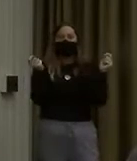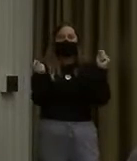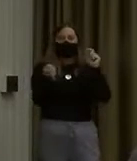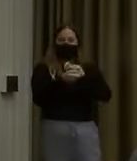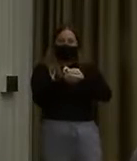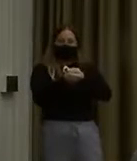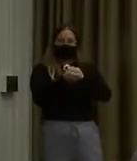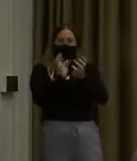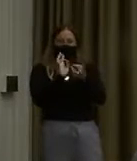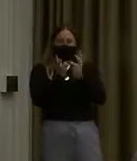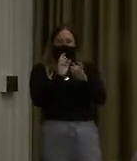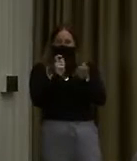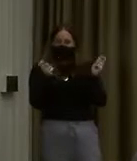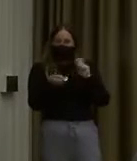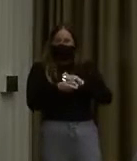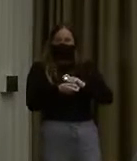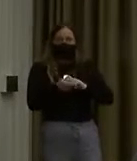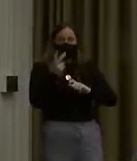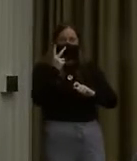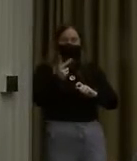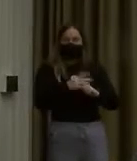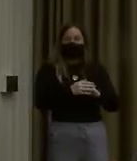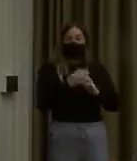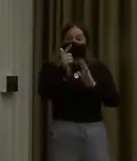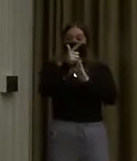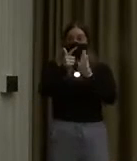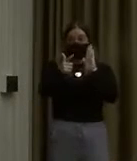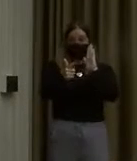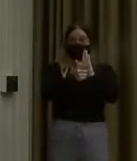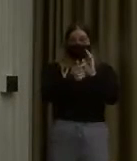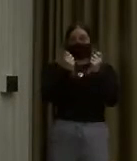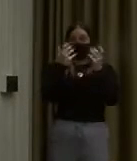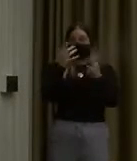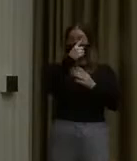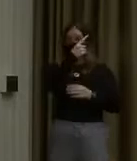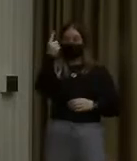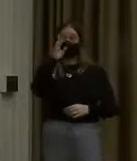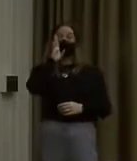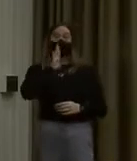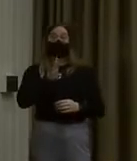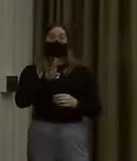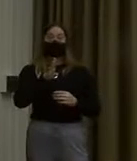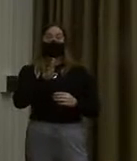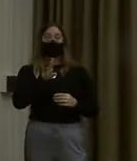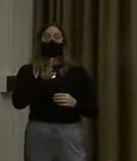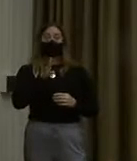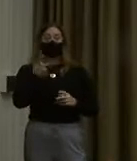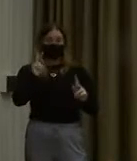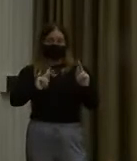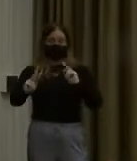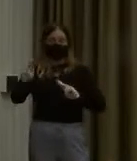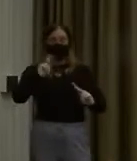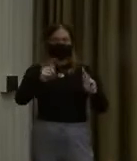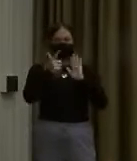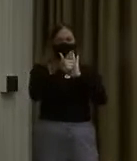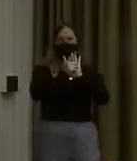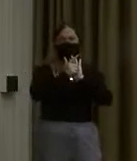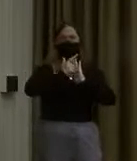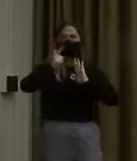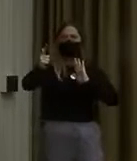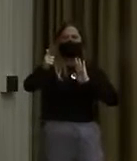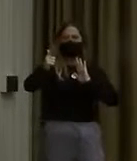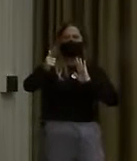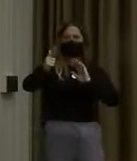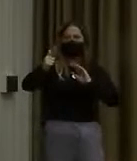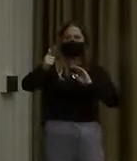of climate gentrification, where by law, many Black and brown individuals were forbidden to purchase